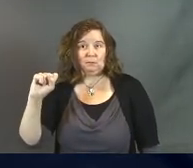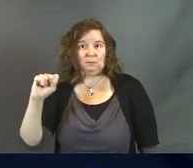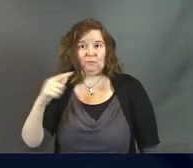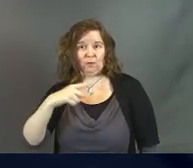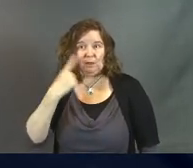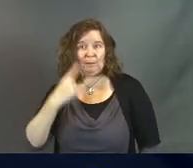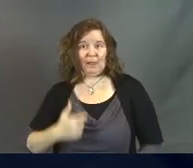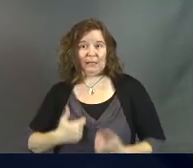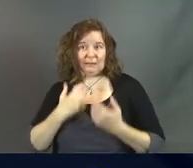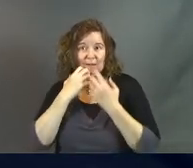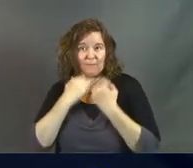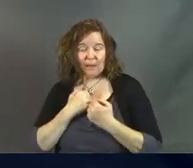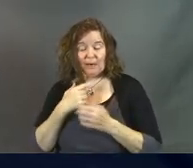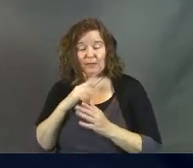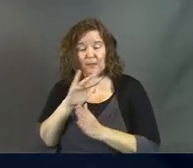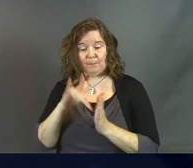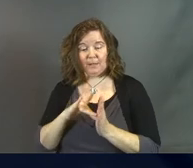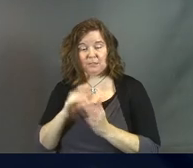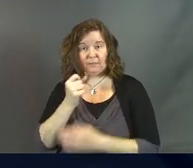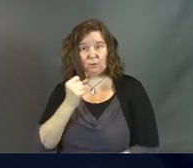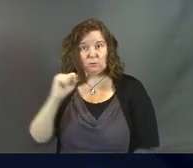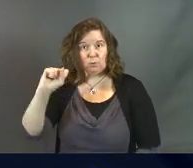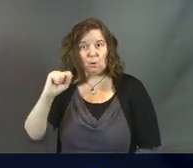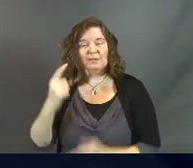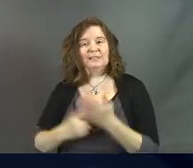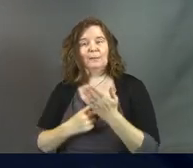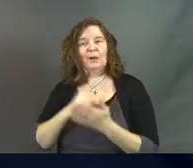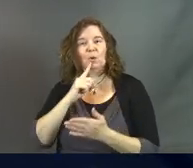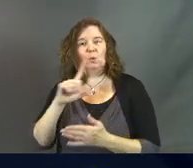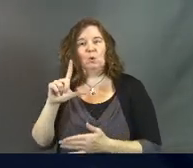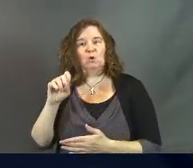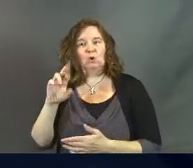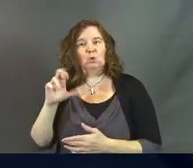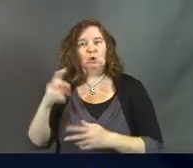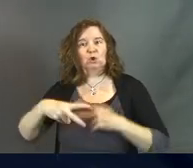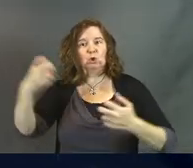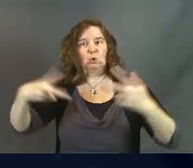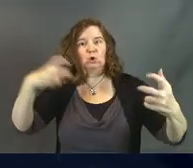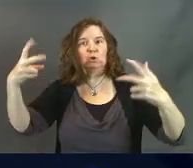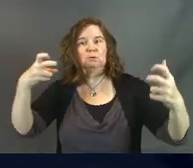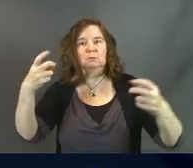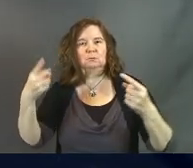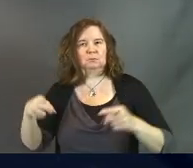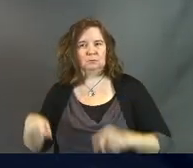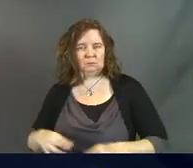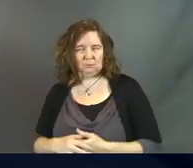And in the midst of those protests, sometimes there were looters and there was looting.